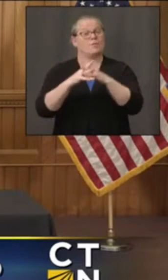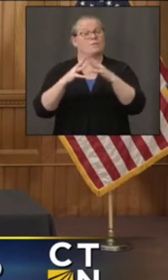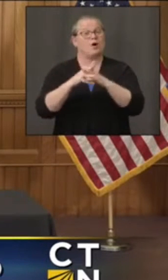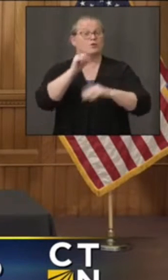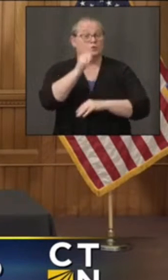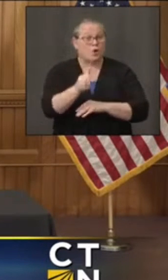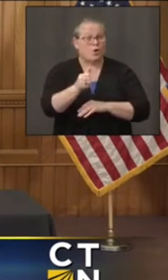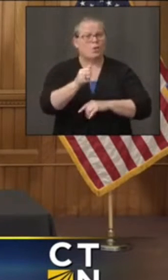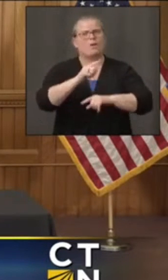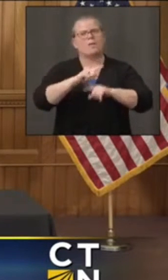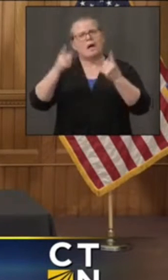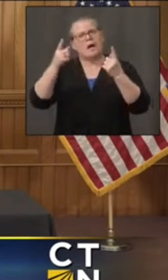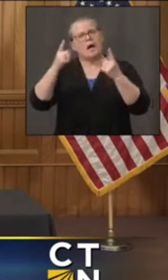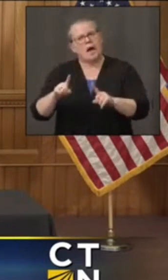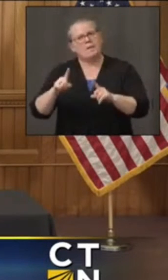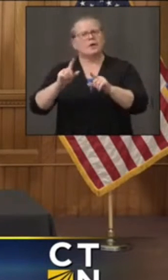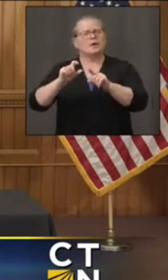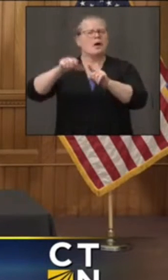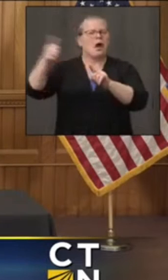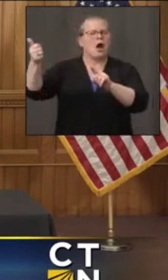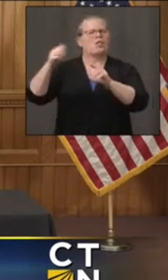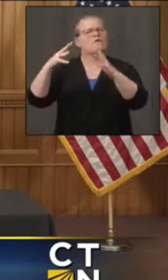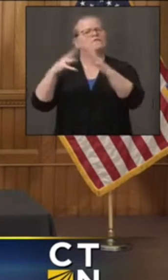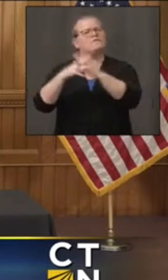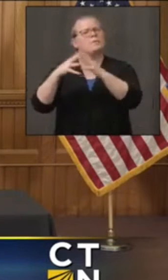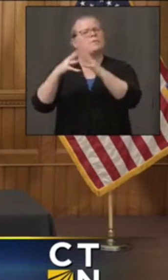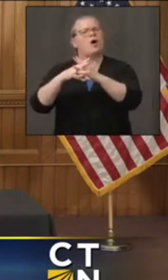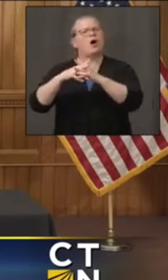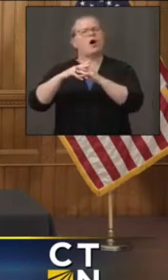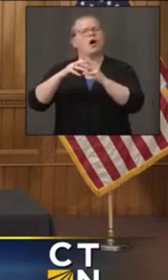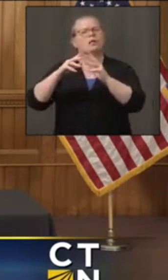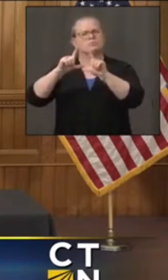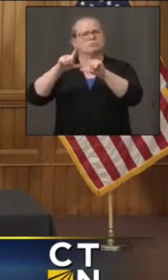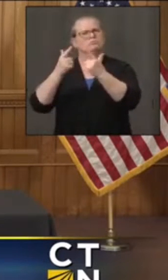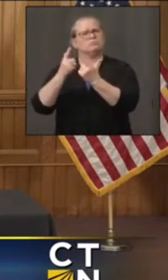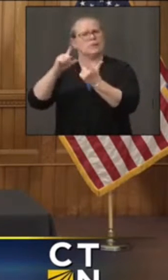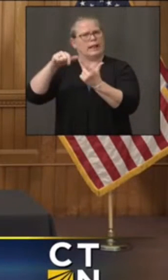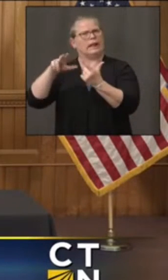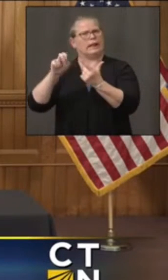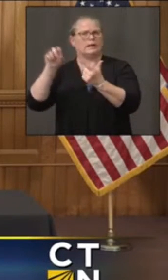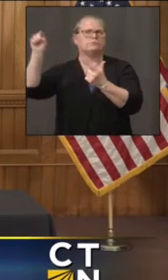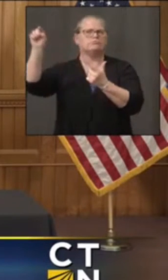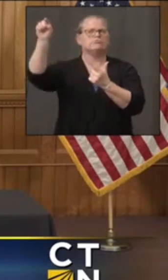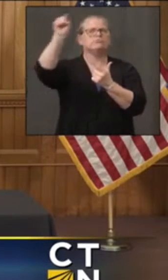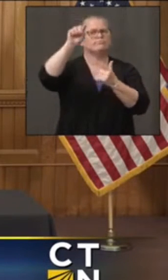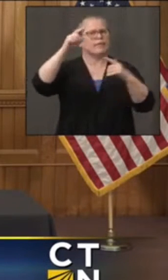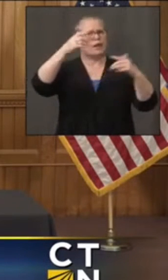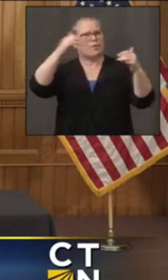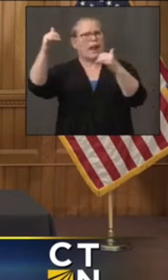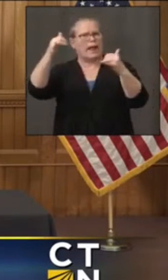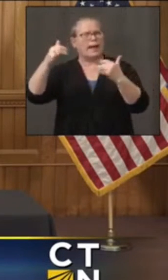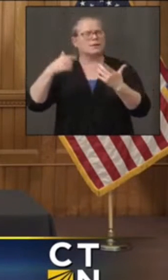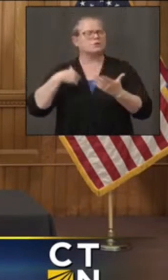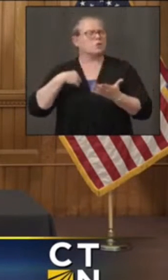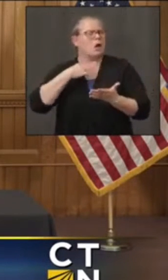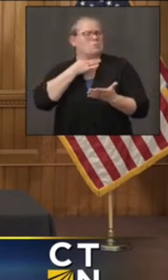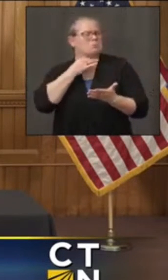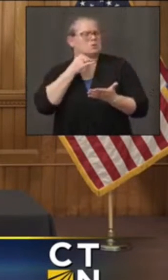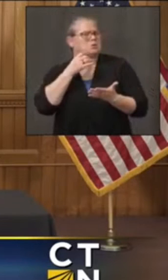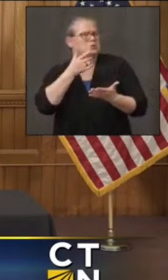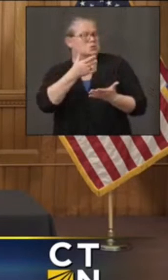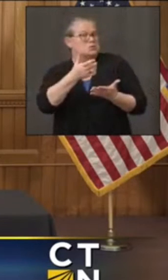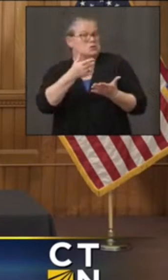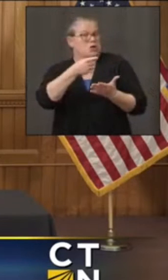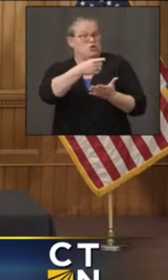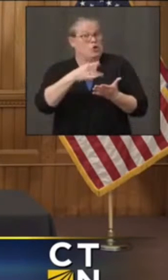playing in various parts of the state, I kind of want to take a step back here. So if you and the State Department of Public Health feel so strongly that high-risk